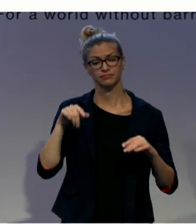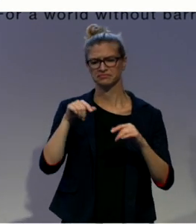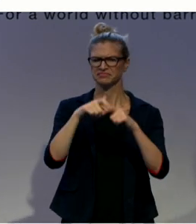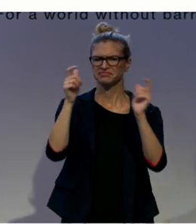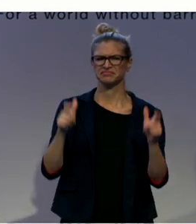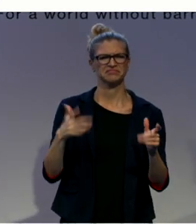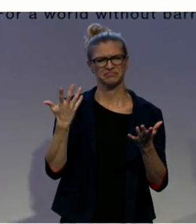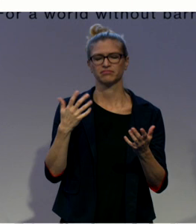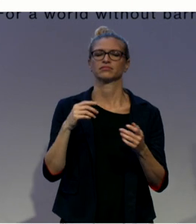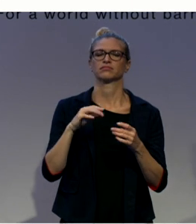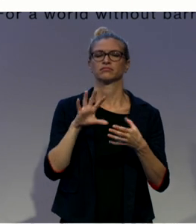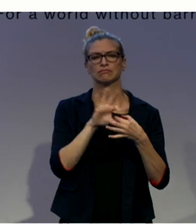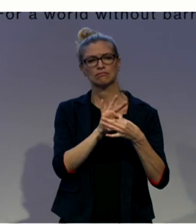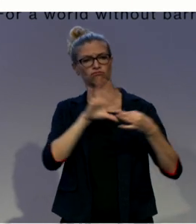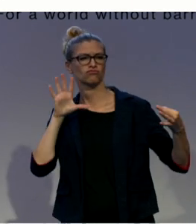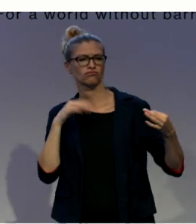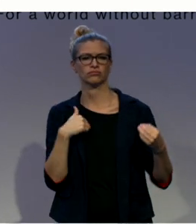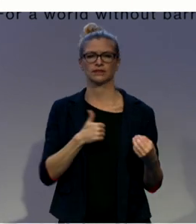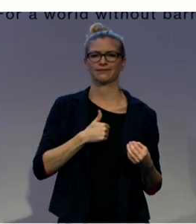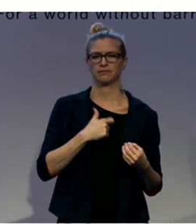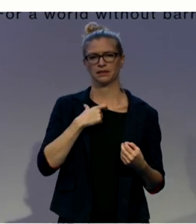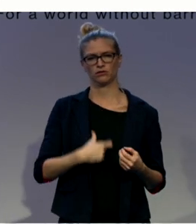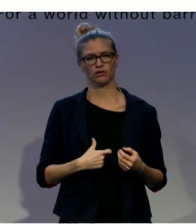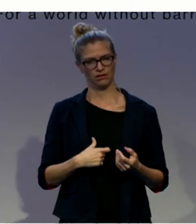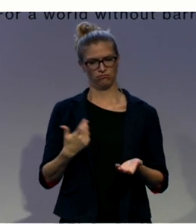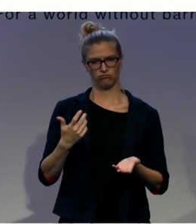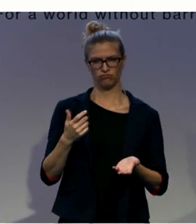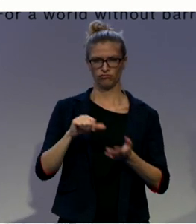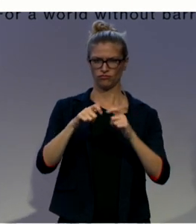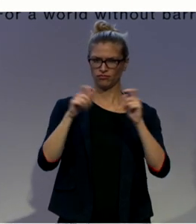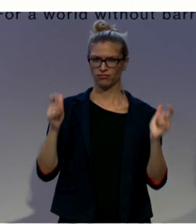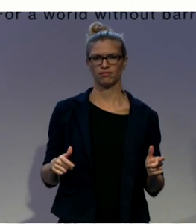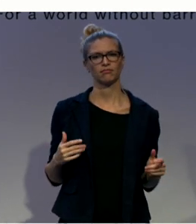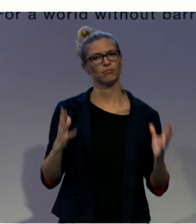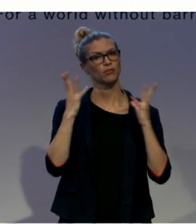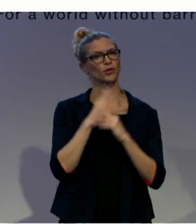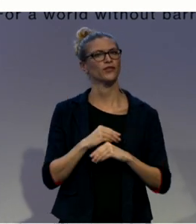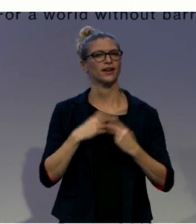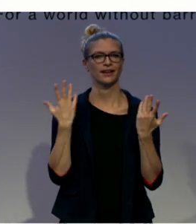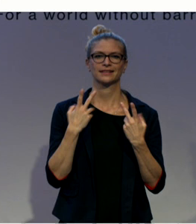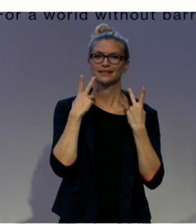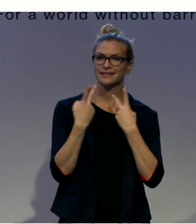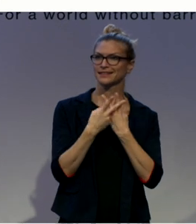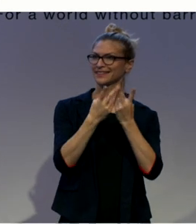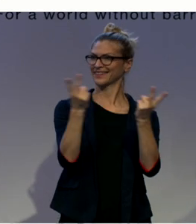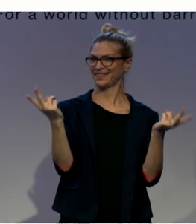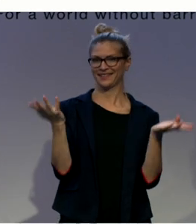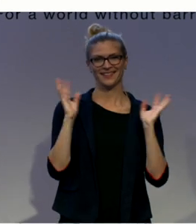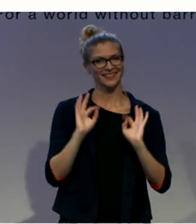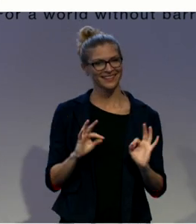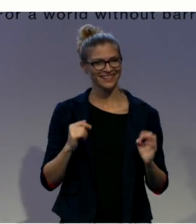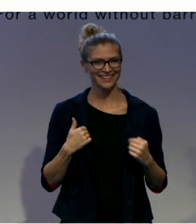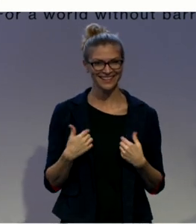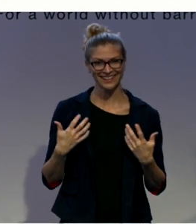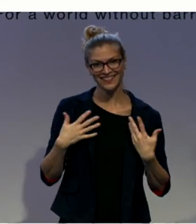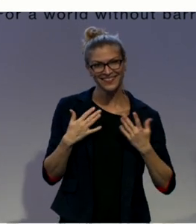What a beautiful day it is. I can see your face very smile and looking forward to your questions or comment.